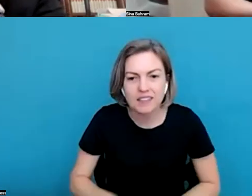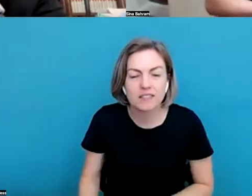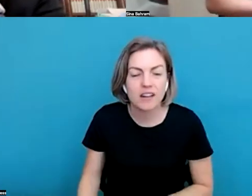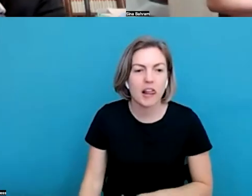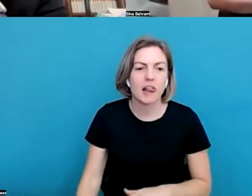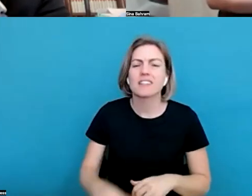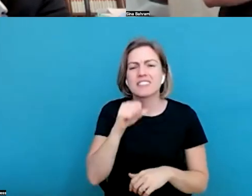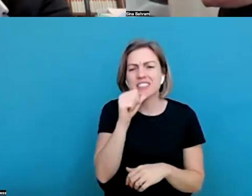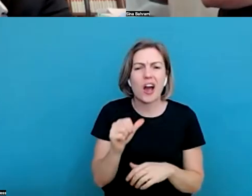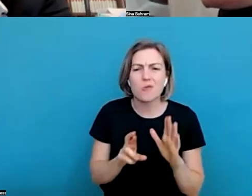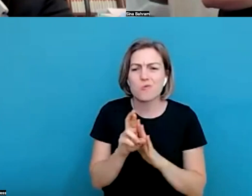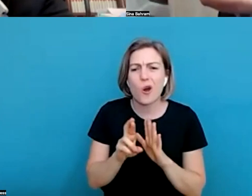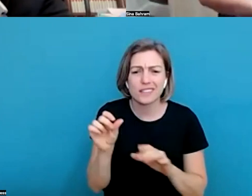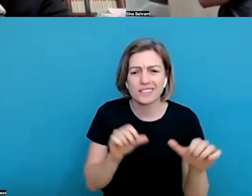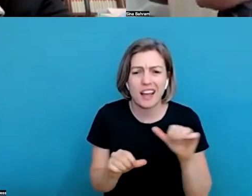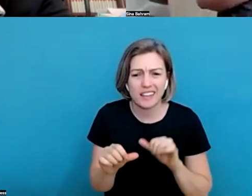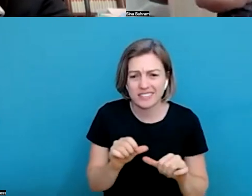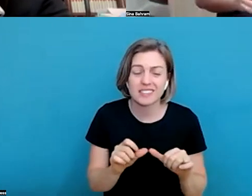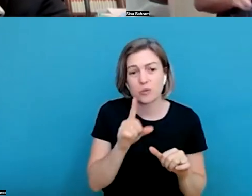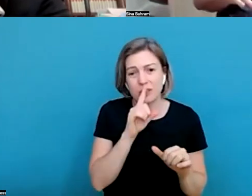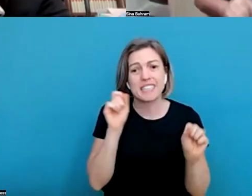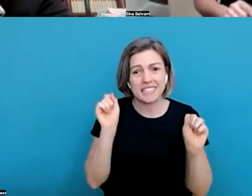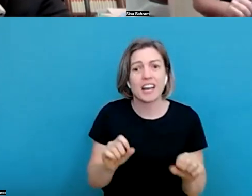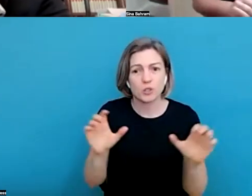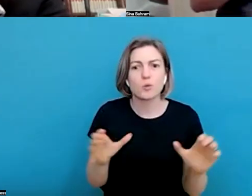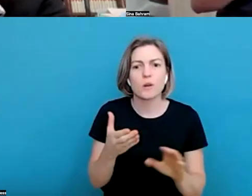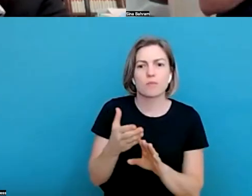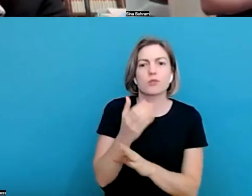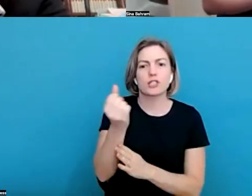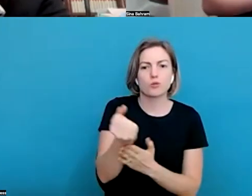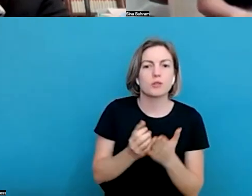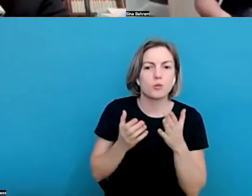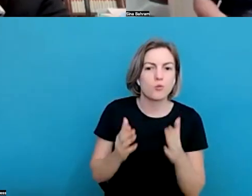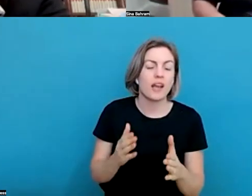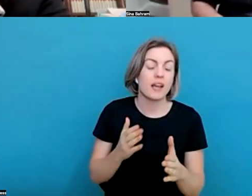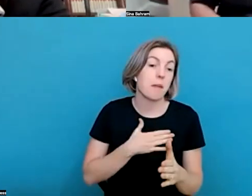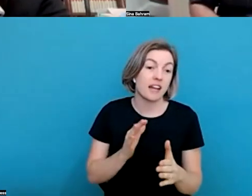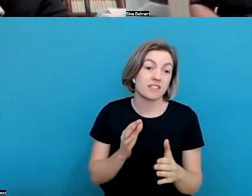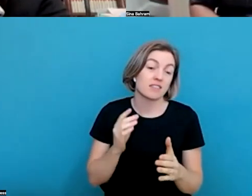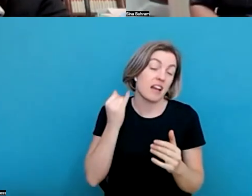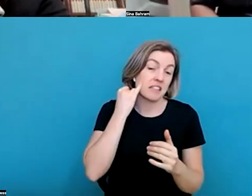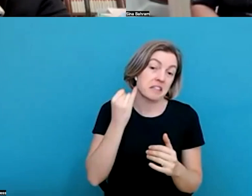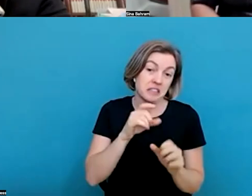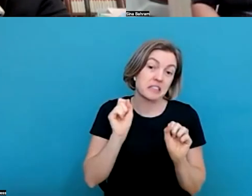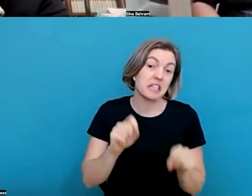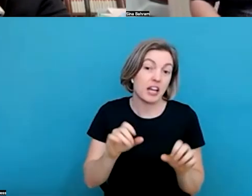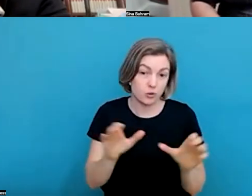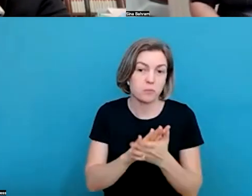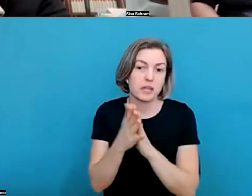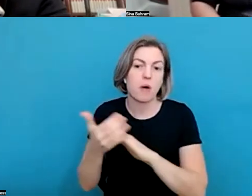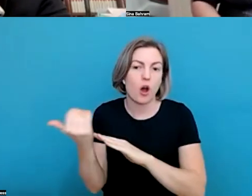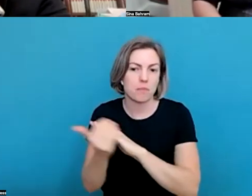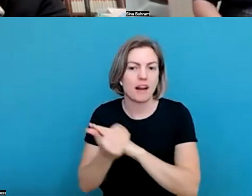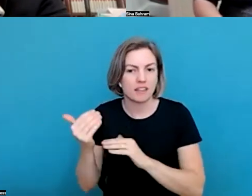rocket science, doable in a pre-scripted way now. My assertion is that that will be doable in an automatic way